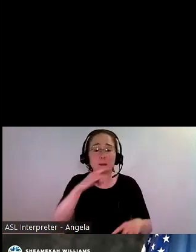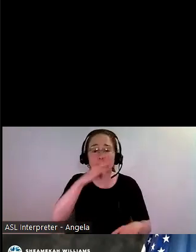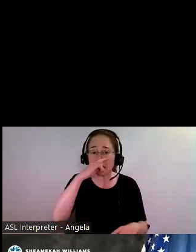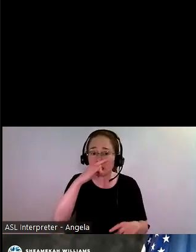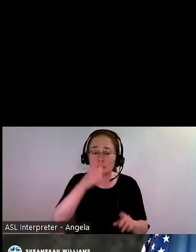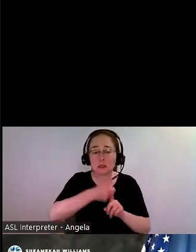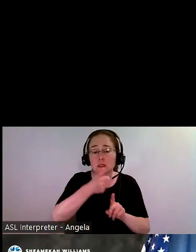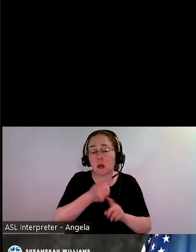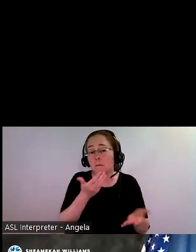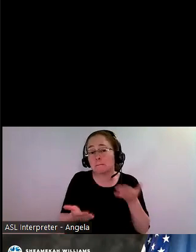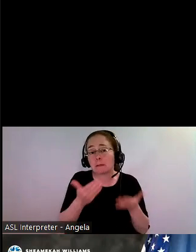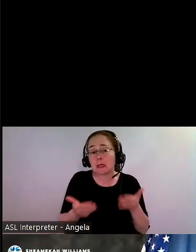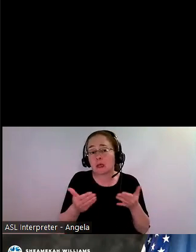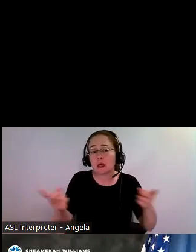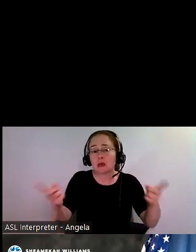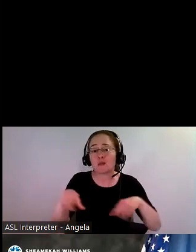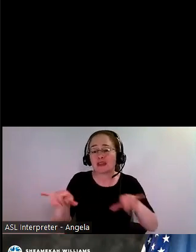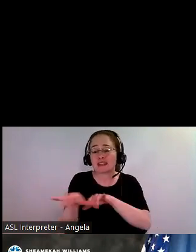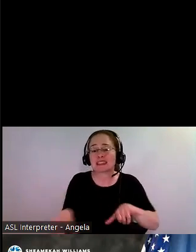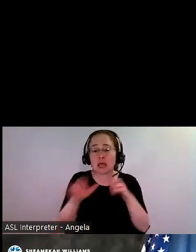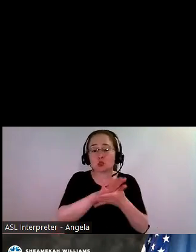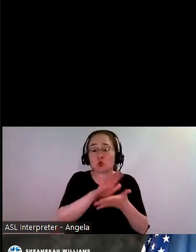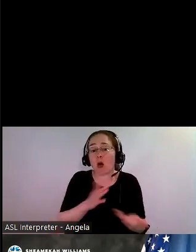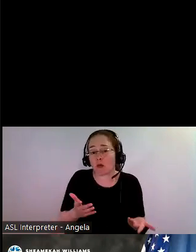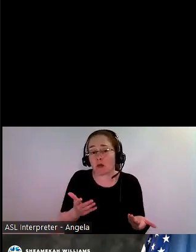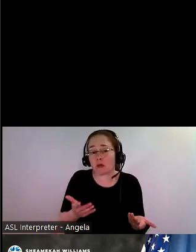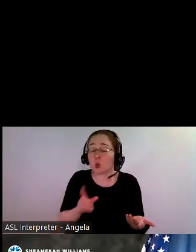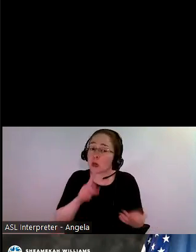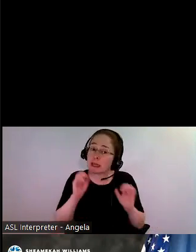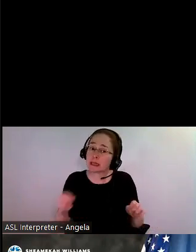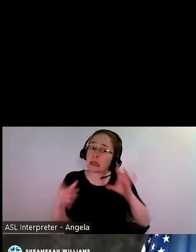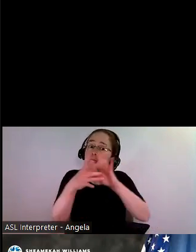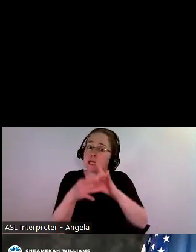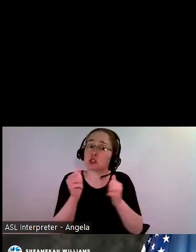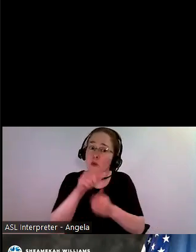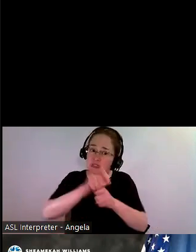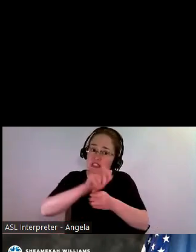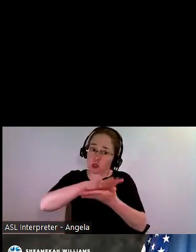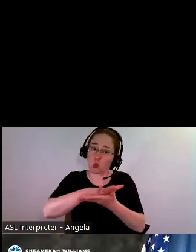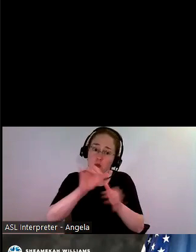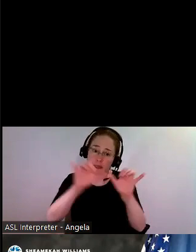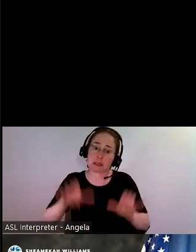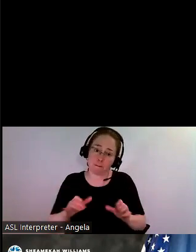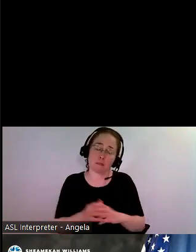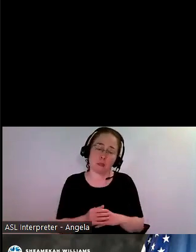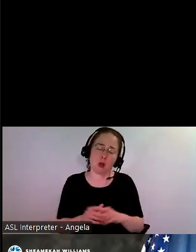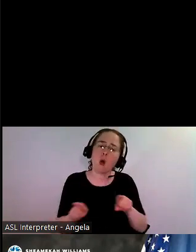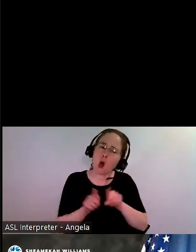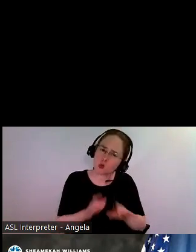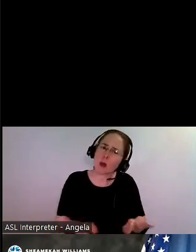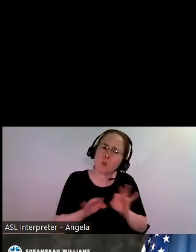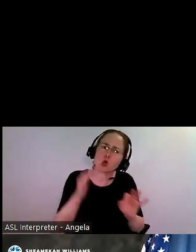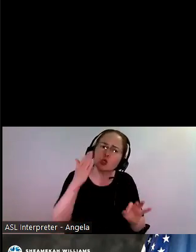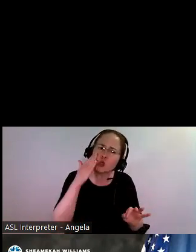be going to the same school, and so they can really reach out and make connections in those school systems. I mean, it's also important for us to know what